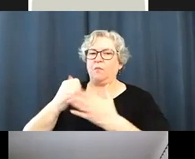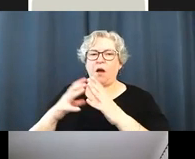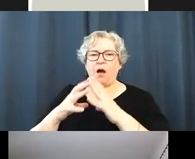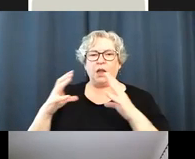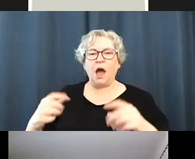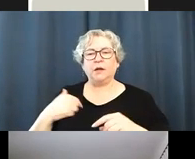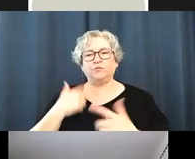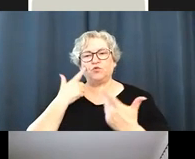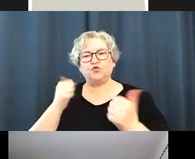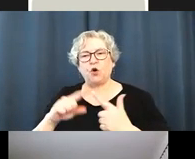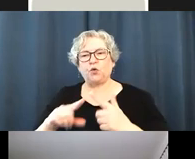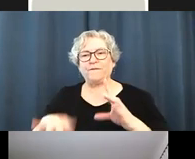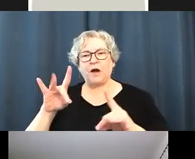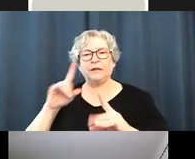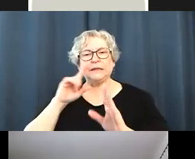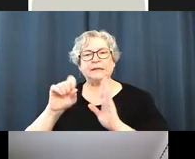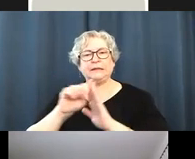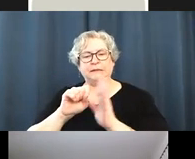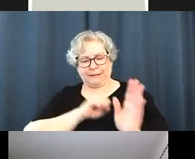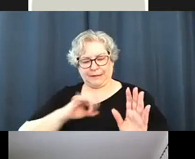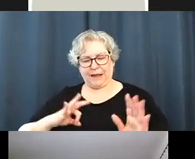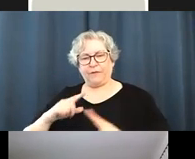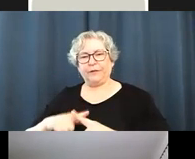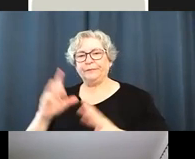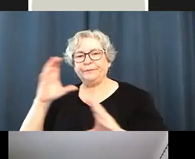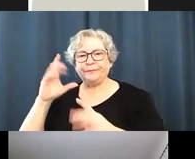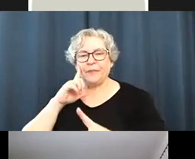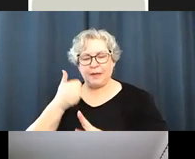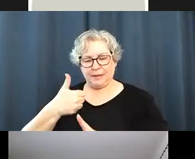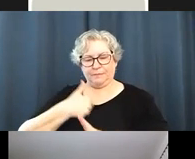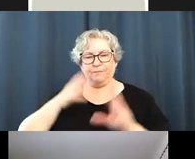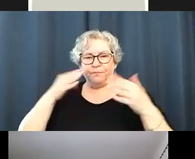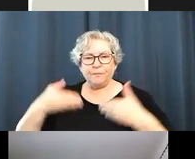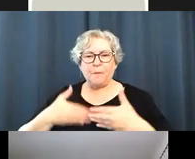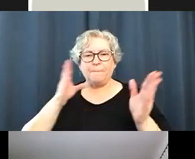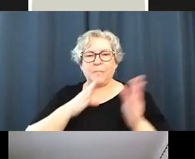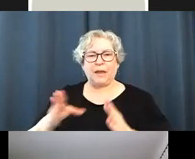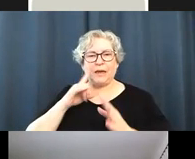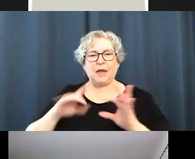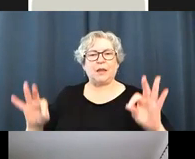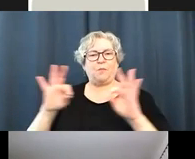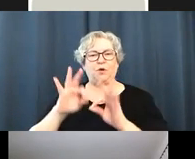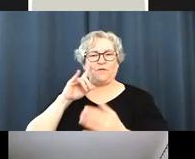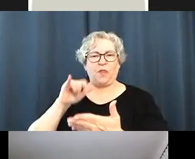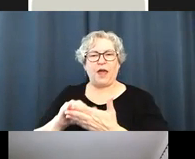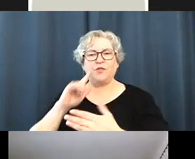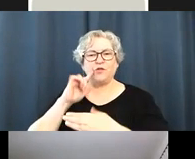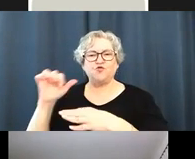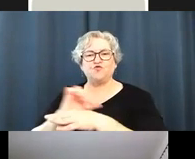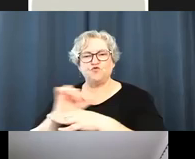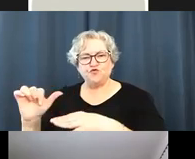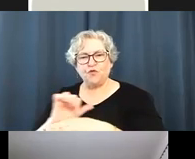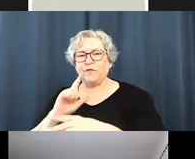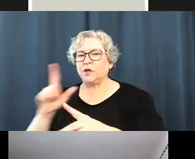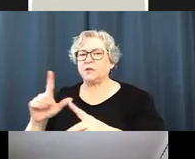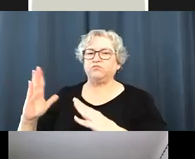am trying to help our staff better understand person-centered planning and the importance of the need for it. The training does a